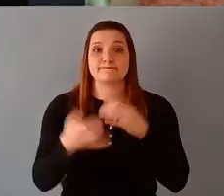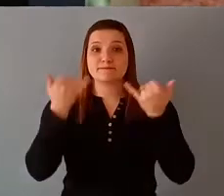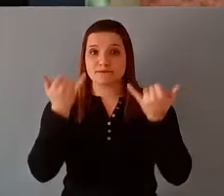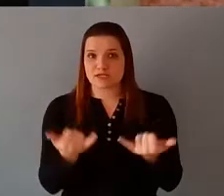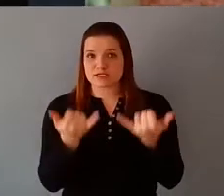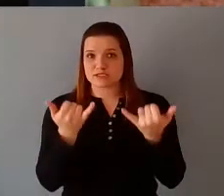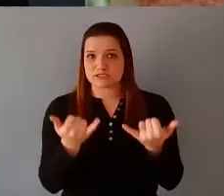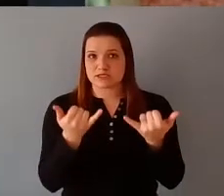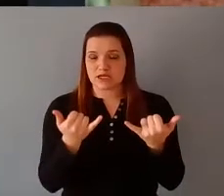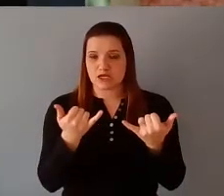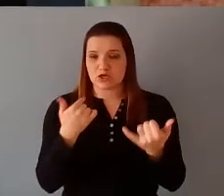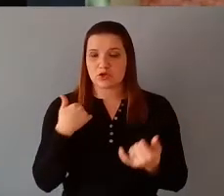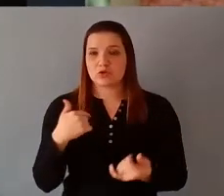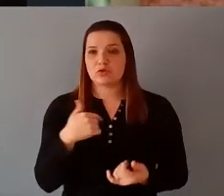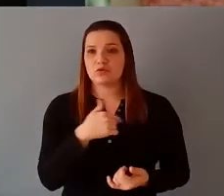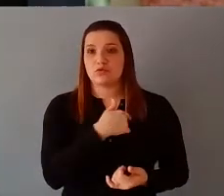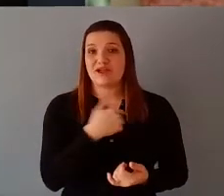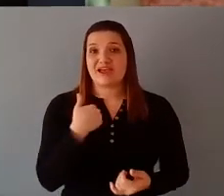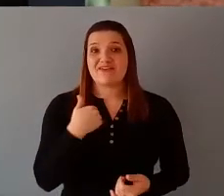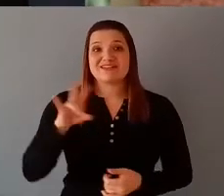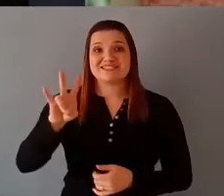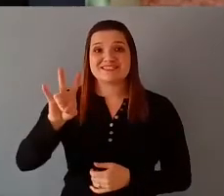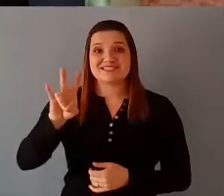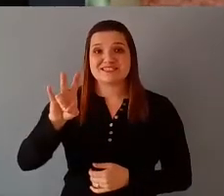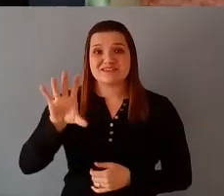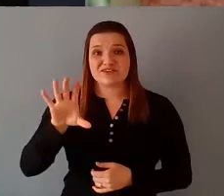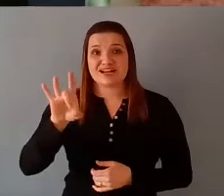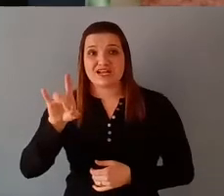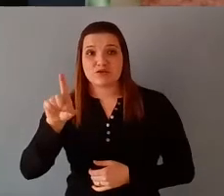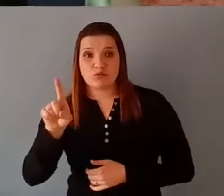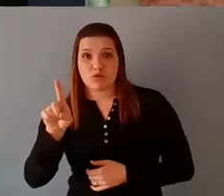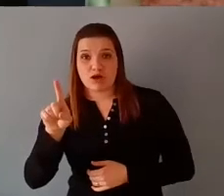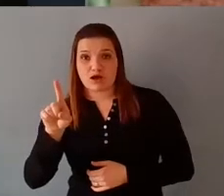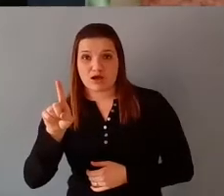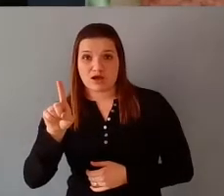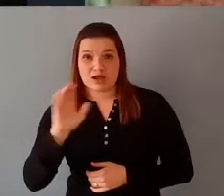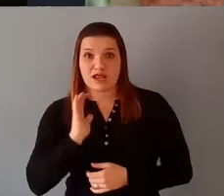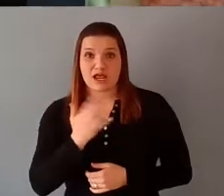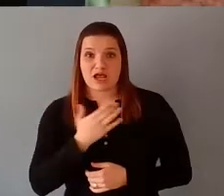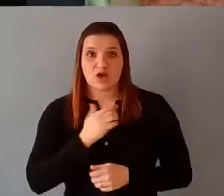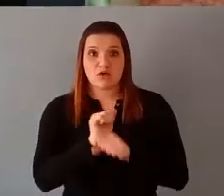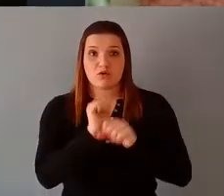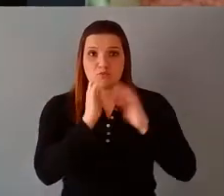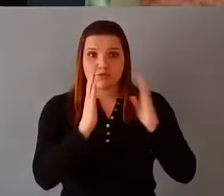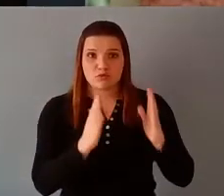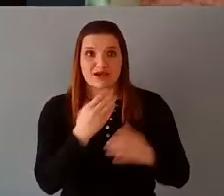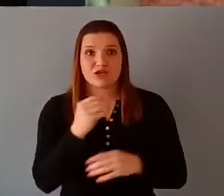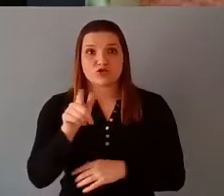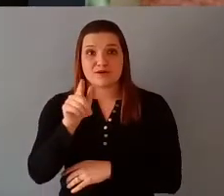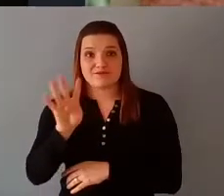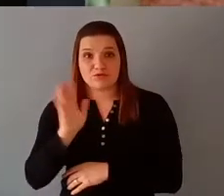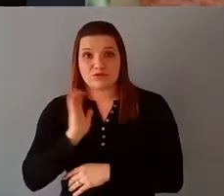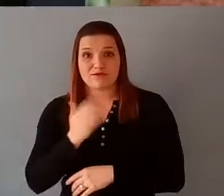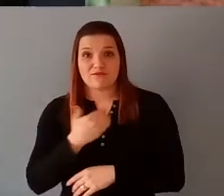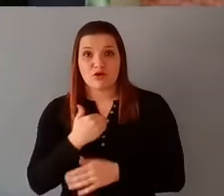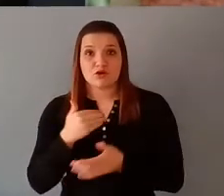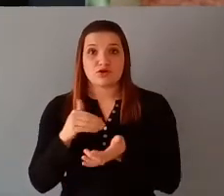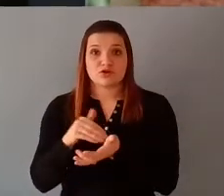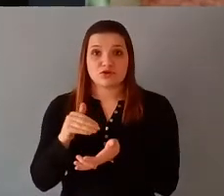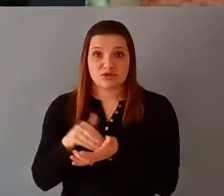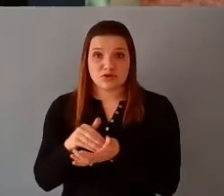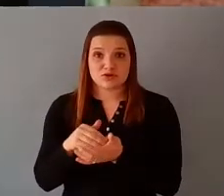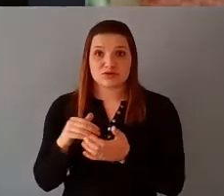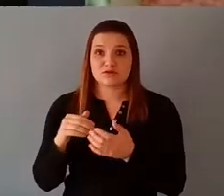we now have 781 of our employees and 24 of our providers, physicians,